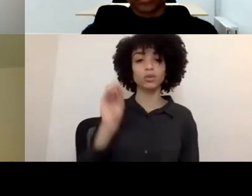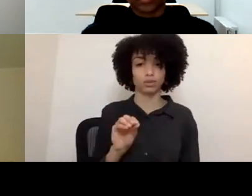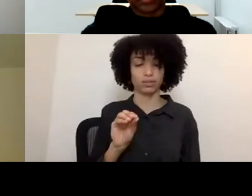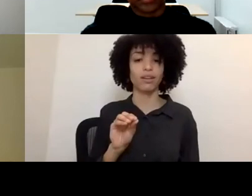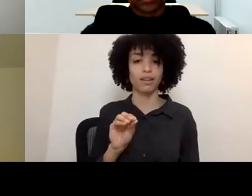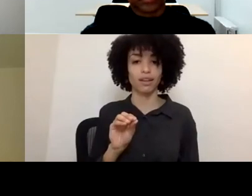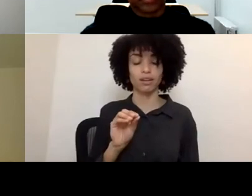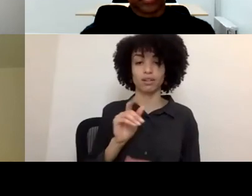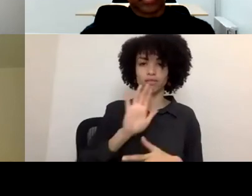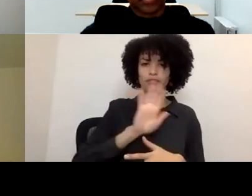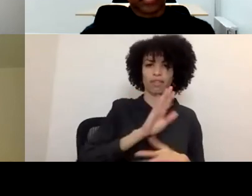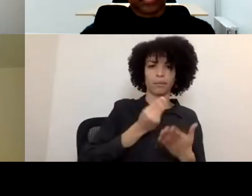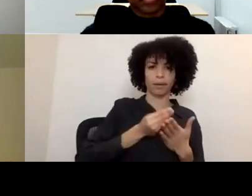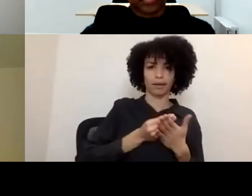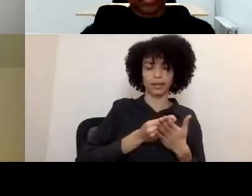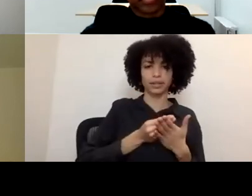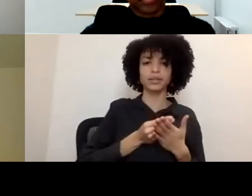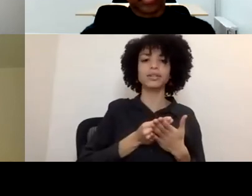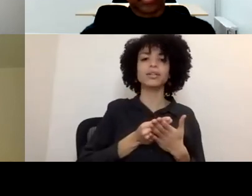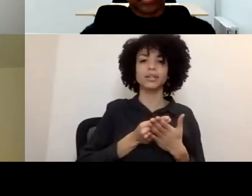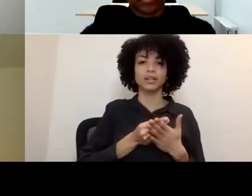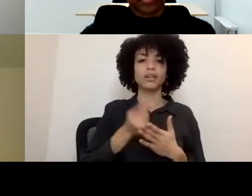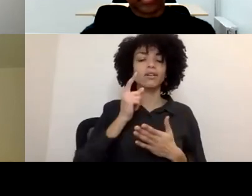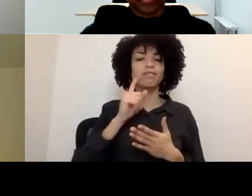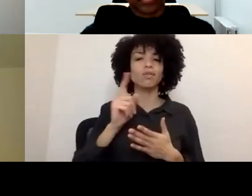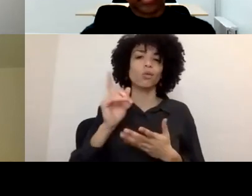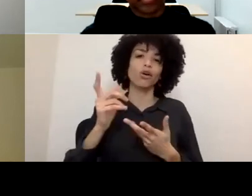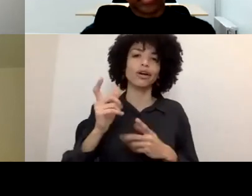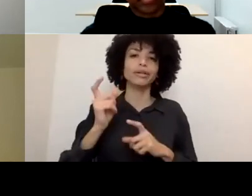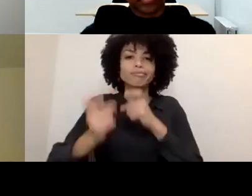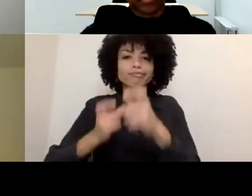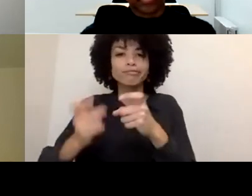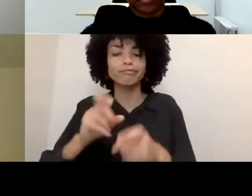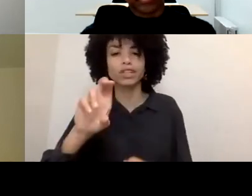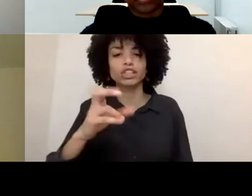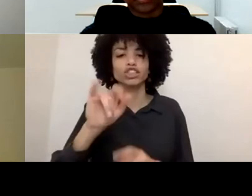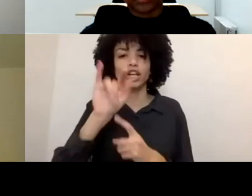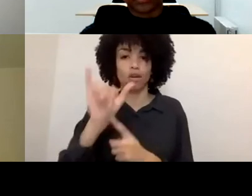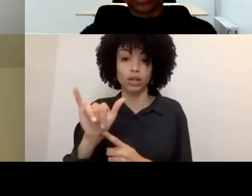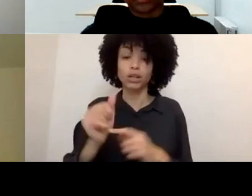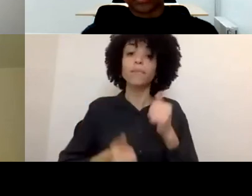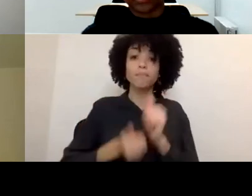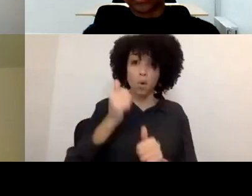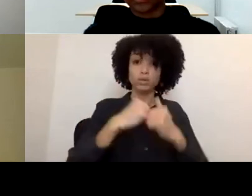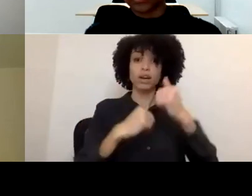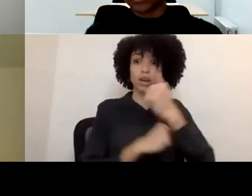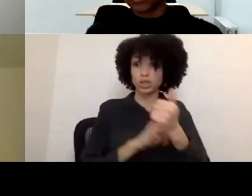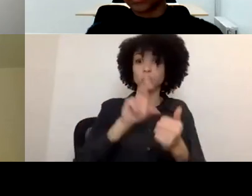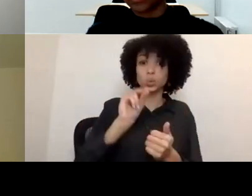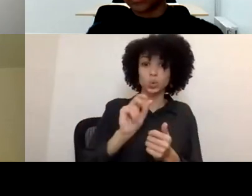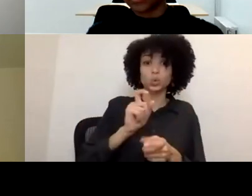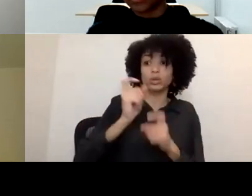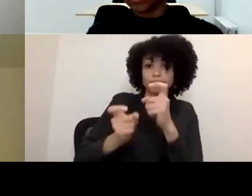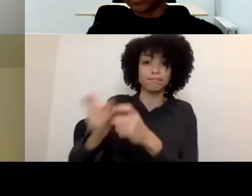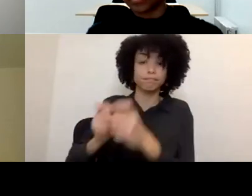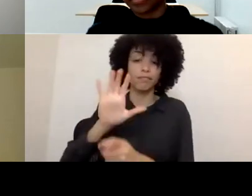that they control via grant making for charitable purposes. And that's mostly what foundations are doing. So that means that